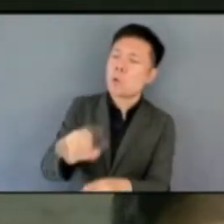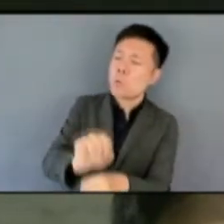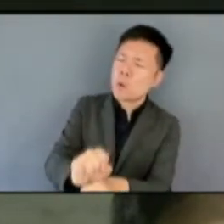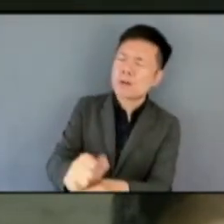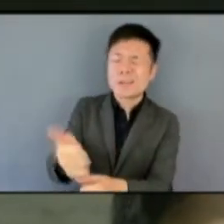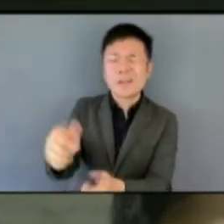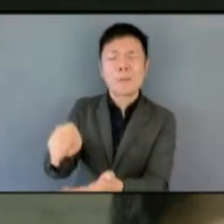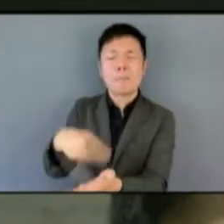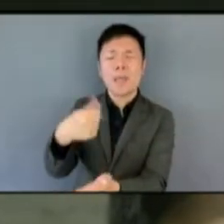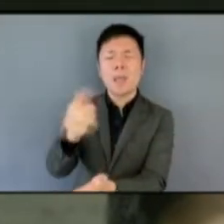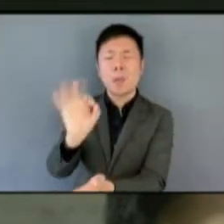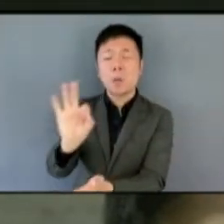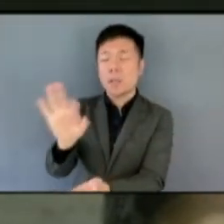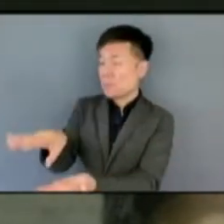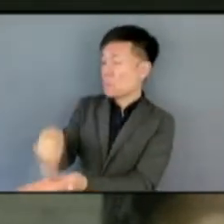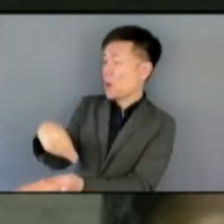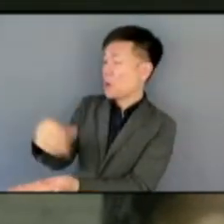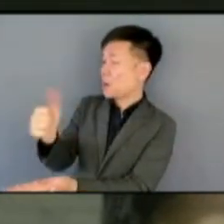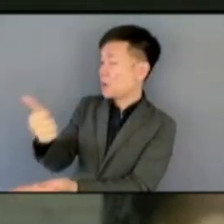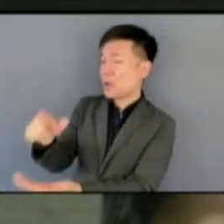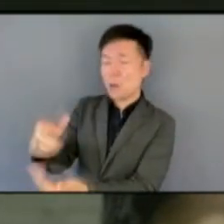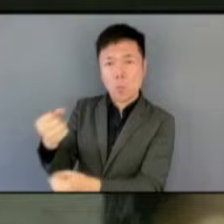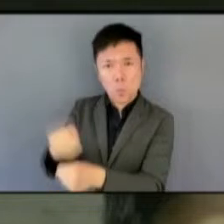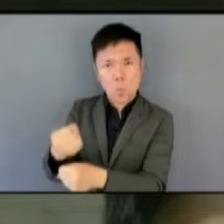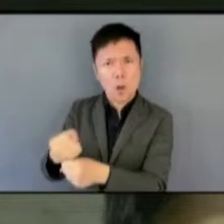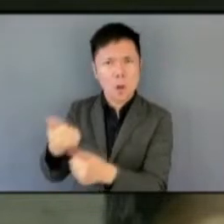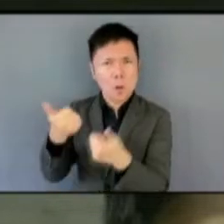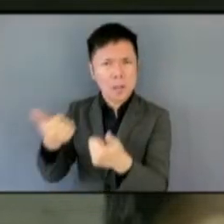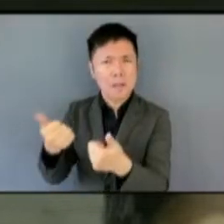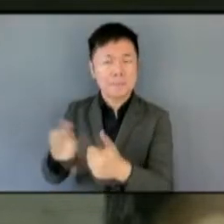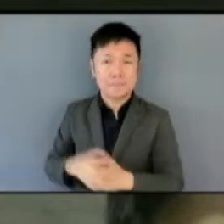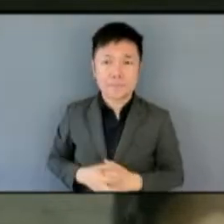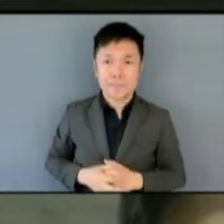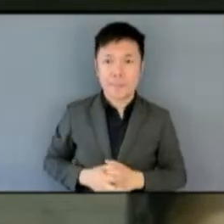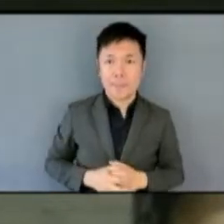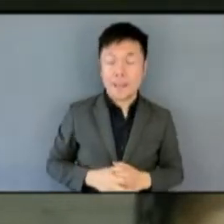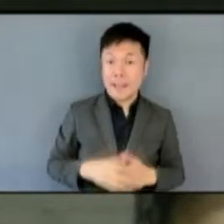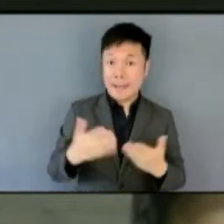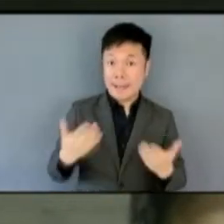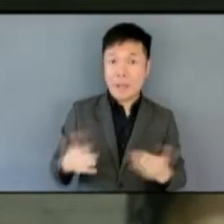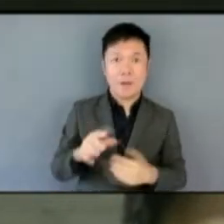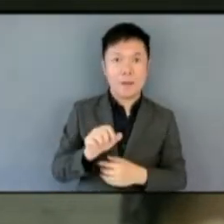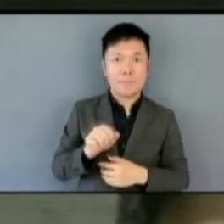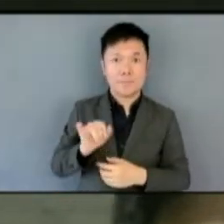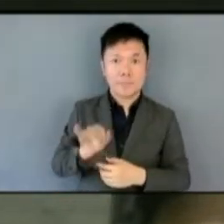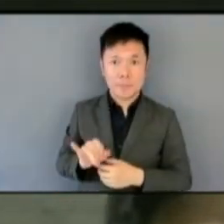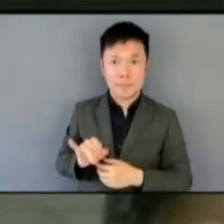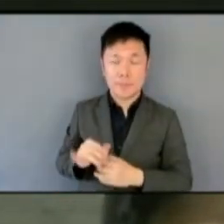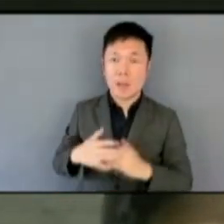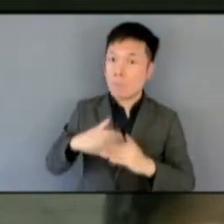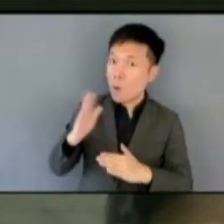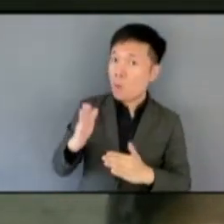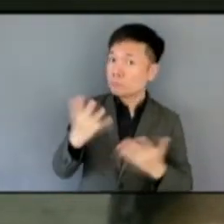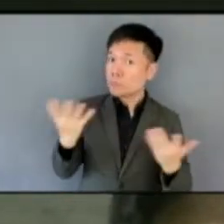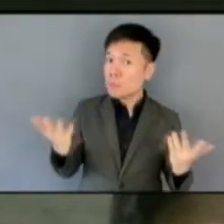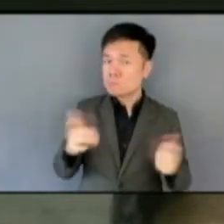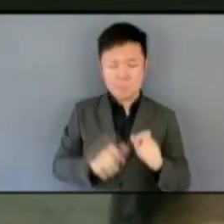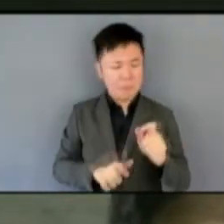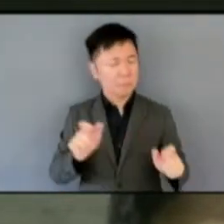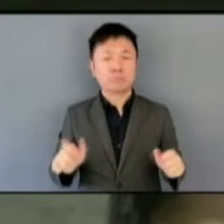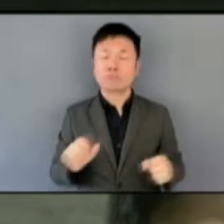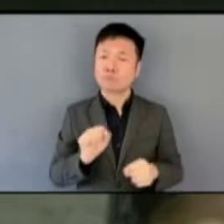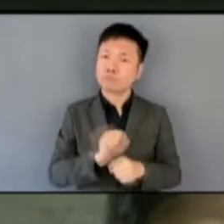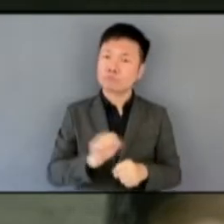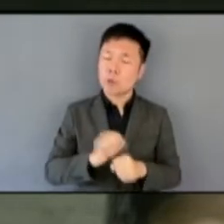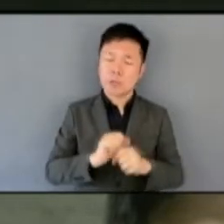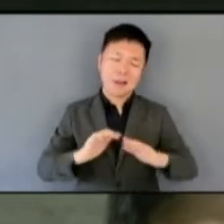get also quality work. And now also with the AI, there are more opportunities for older persons doing platform